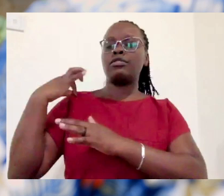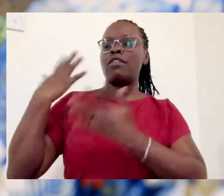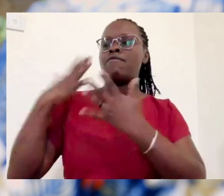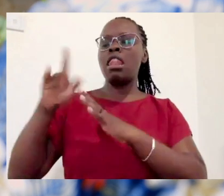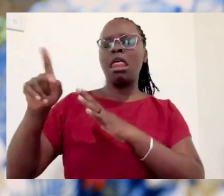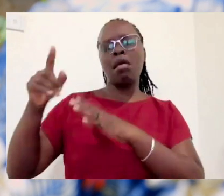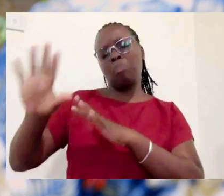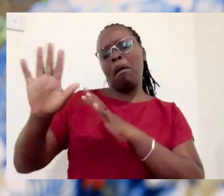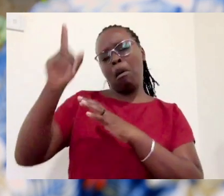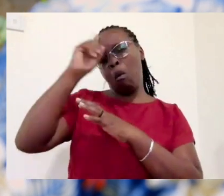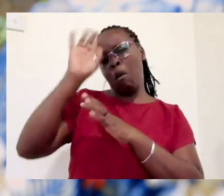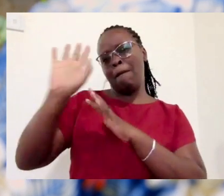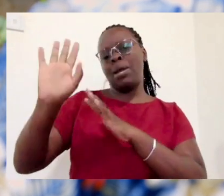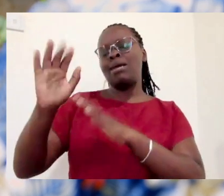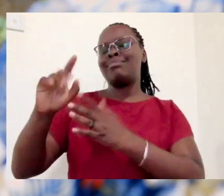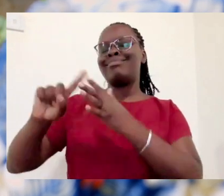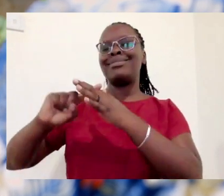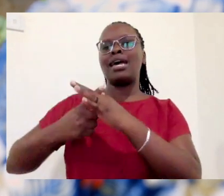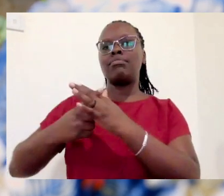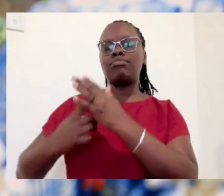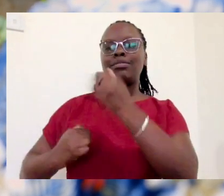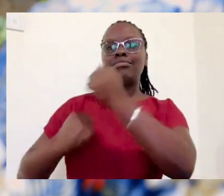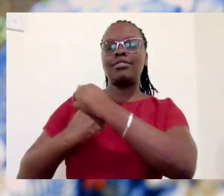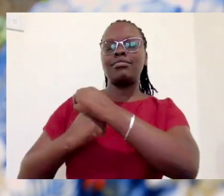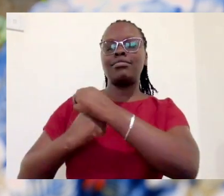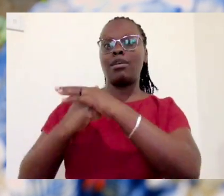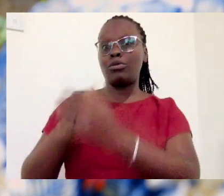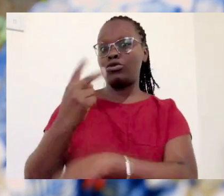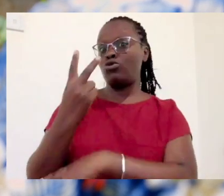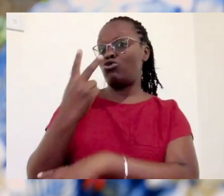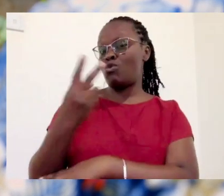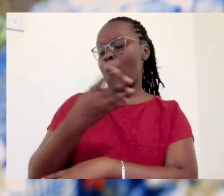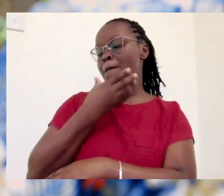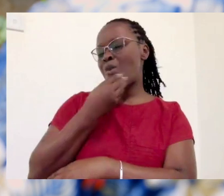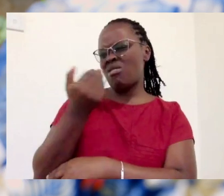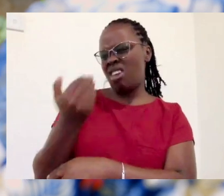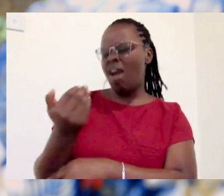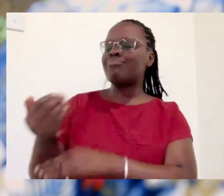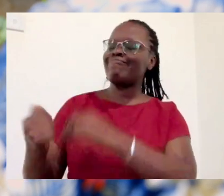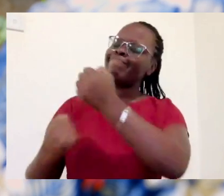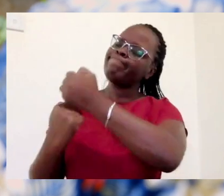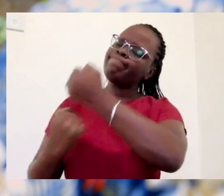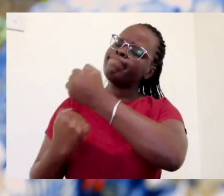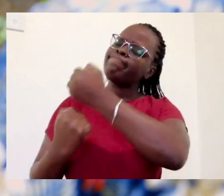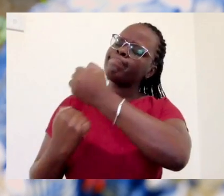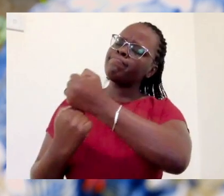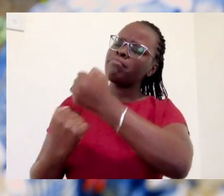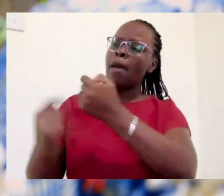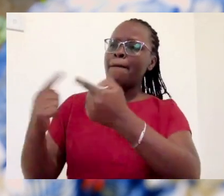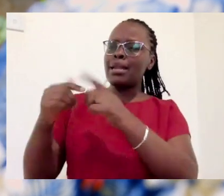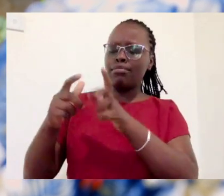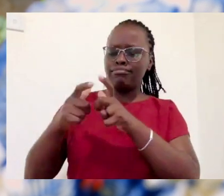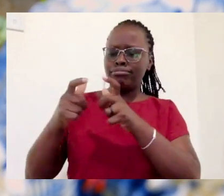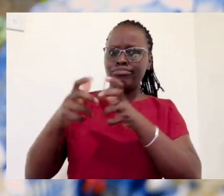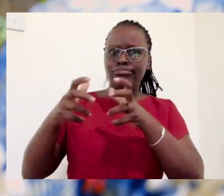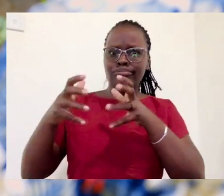boys, James and Joseph. And that is where our pioneer project was born. And over